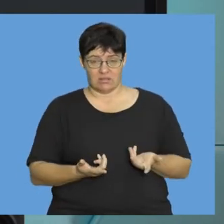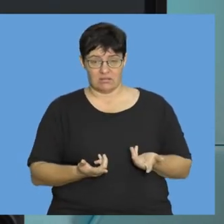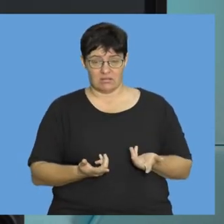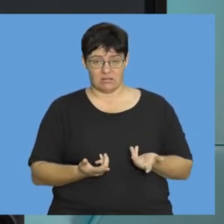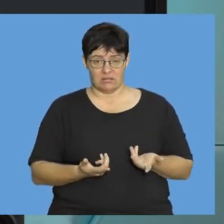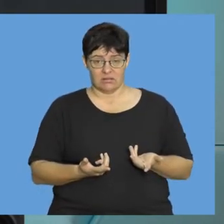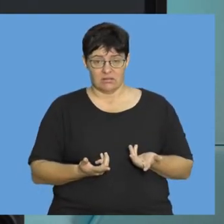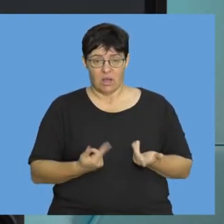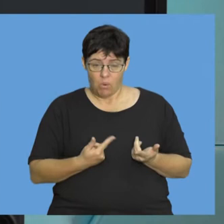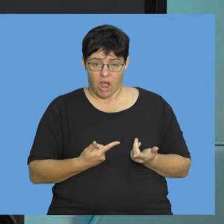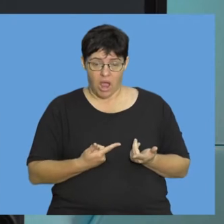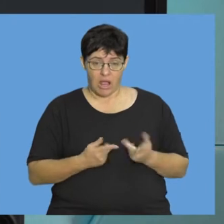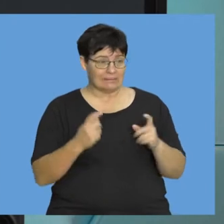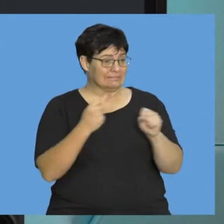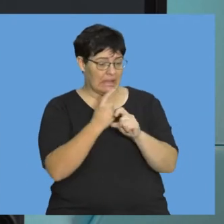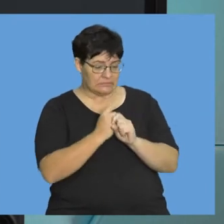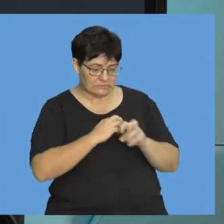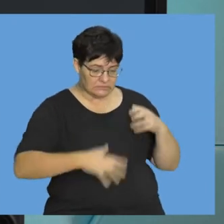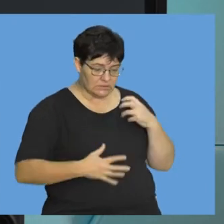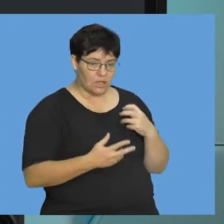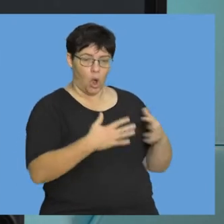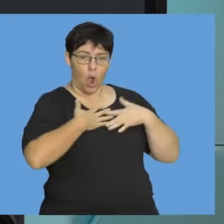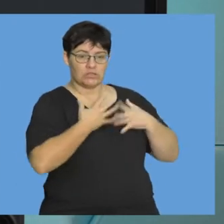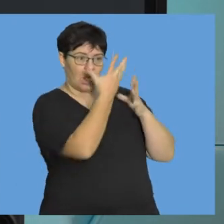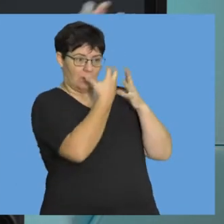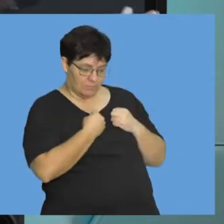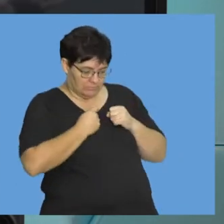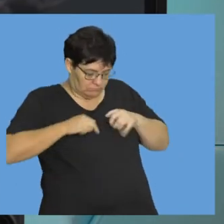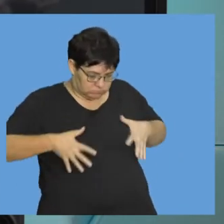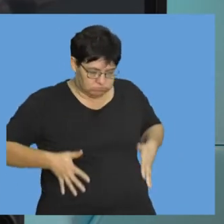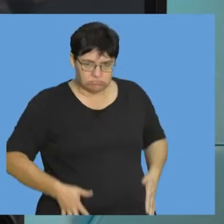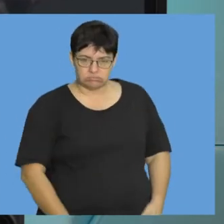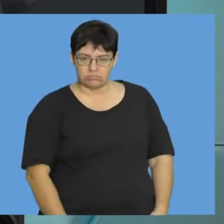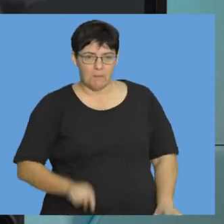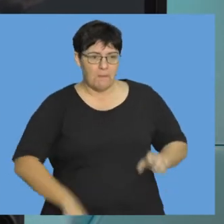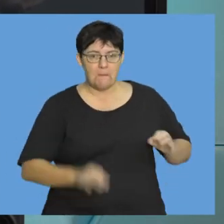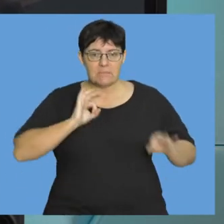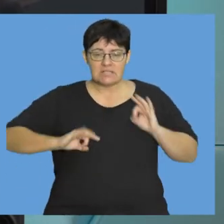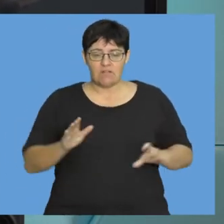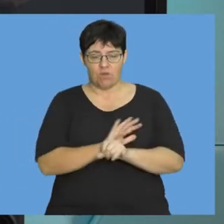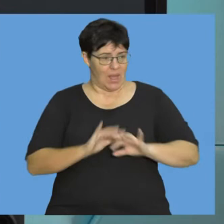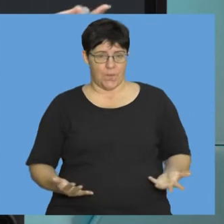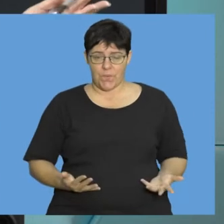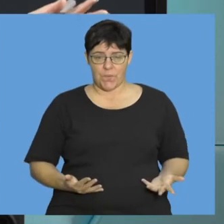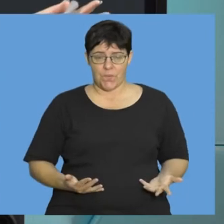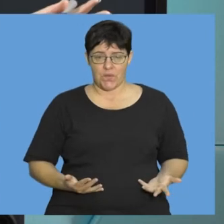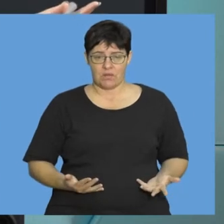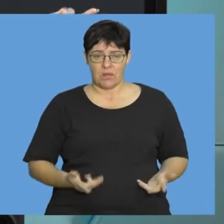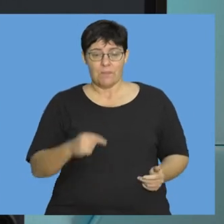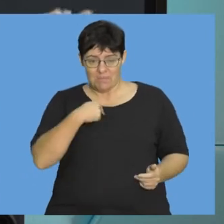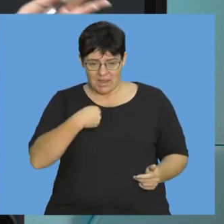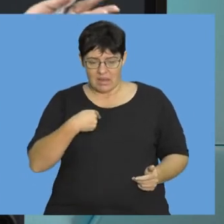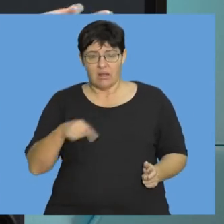no transport, no taxi to pick up oxygen, how am I going to get oxygen to all my cells? If I can't get oxygen